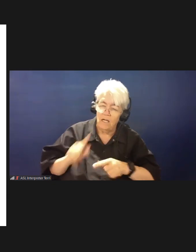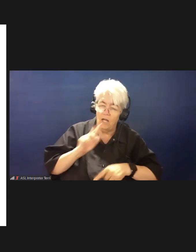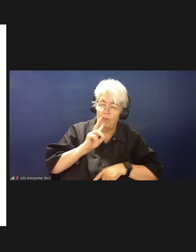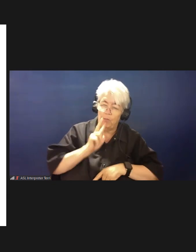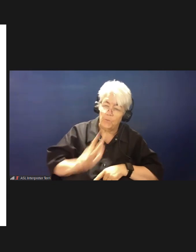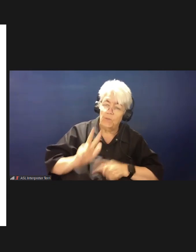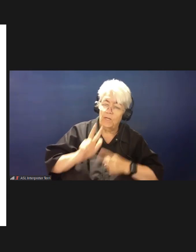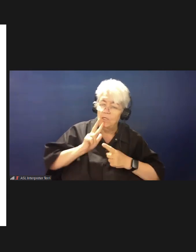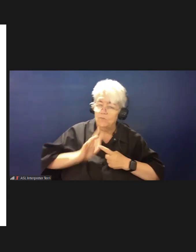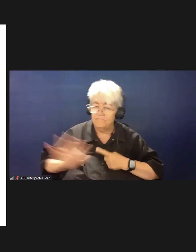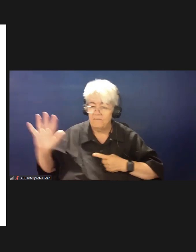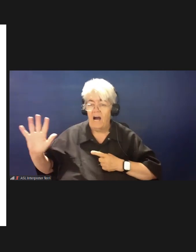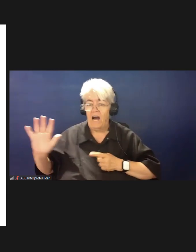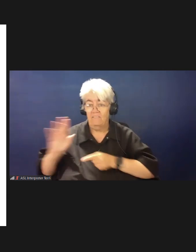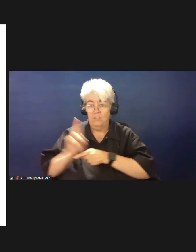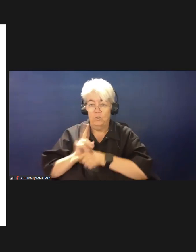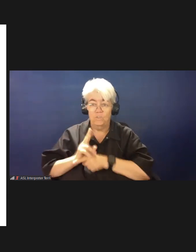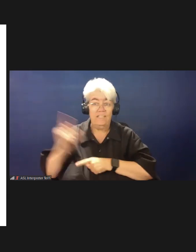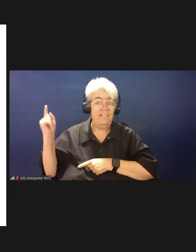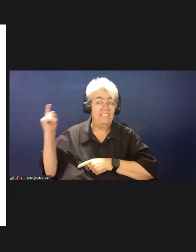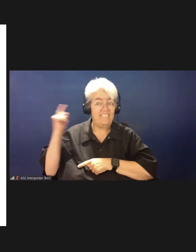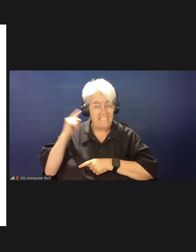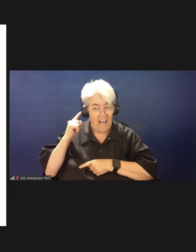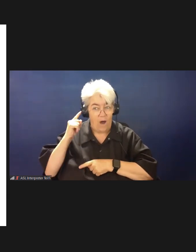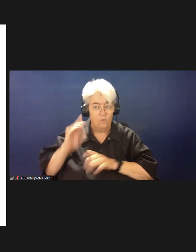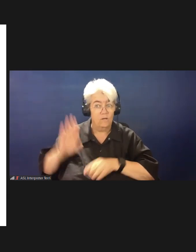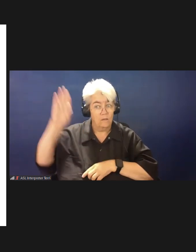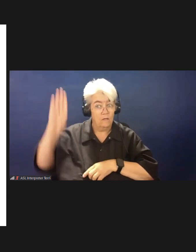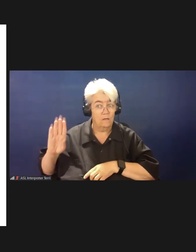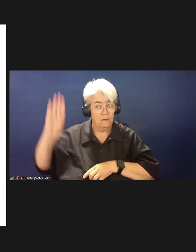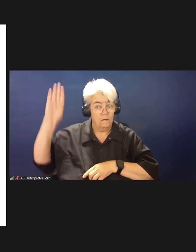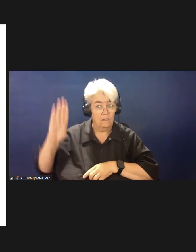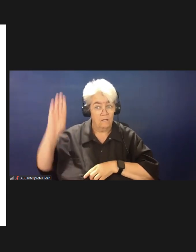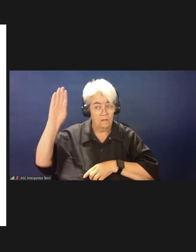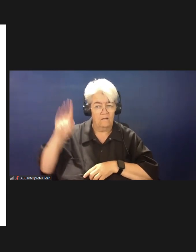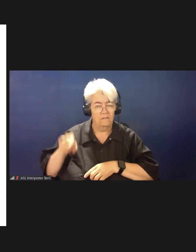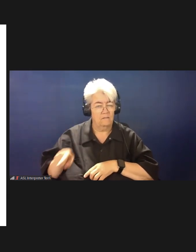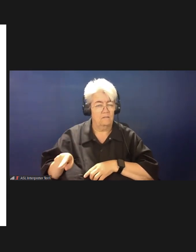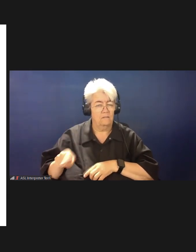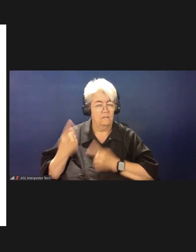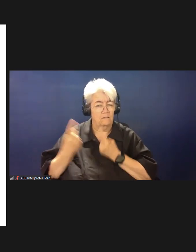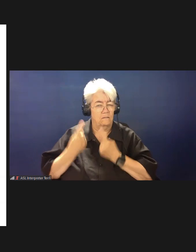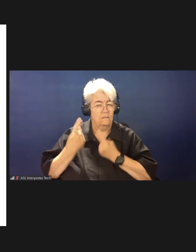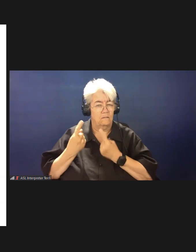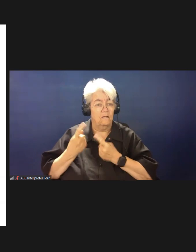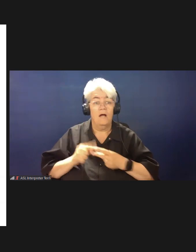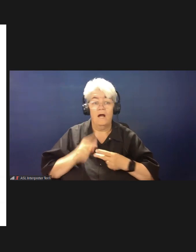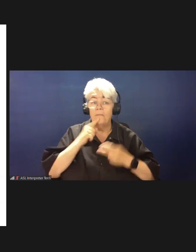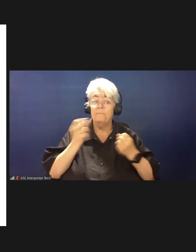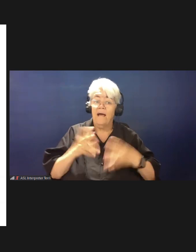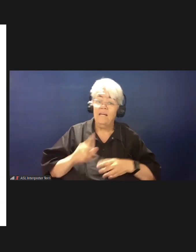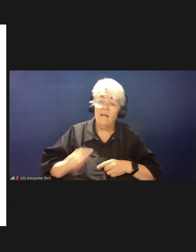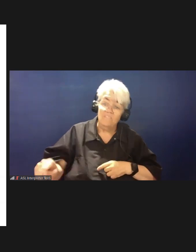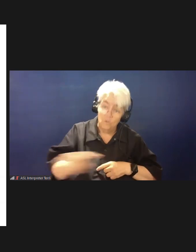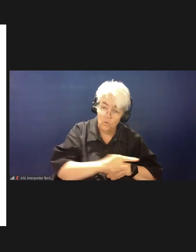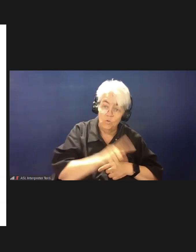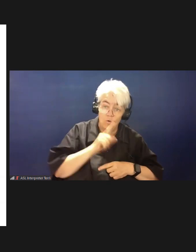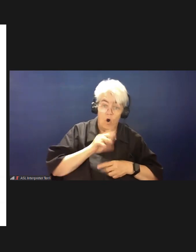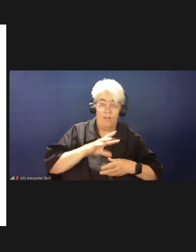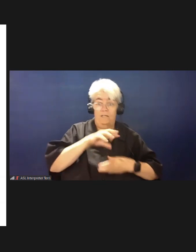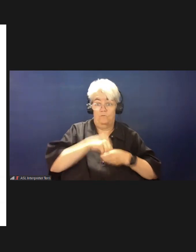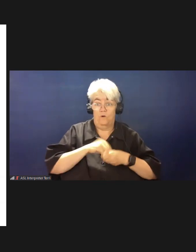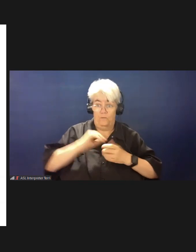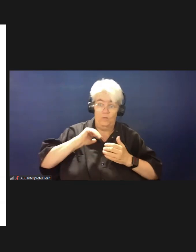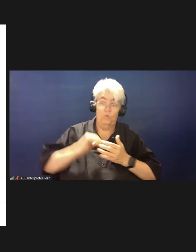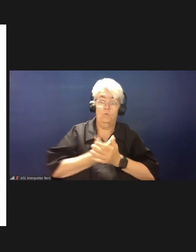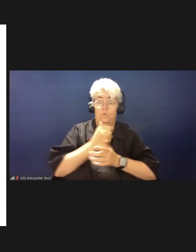of age using that method. Since many of you are getting ready for a new round of screenings, we'll